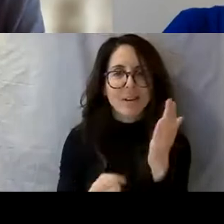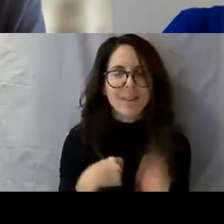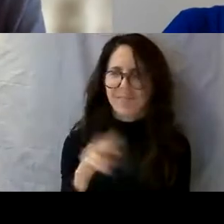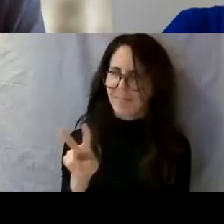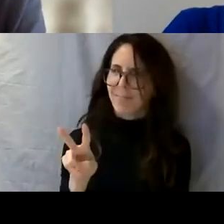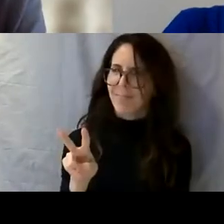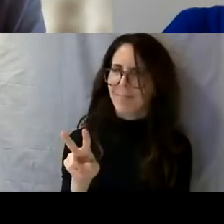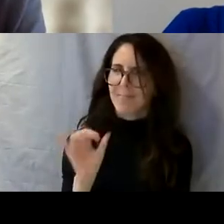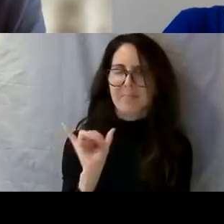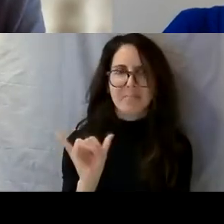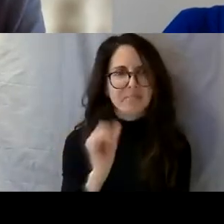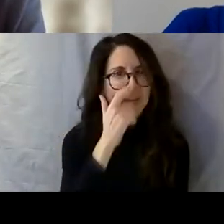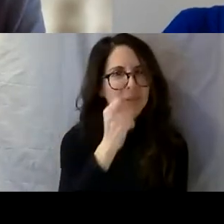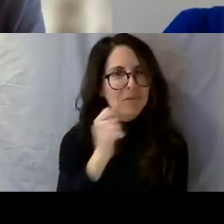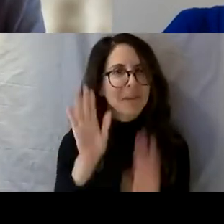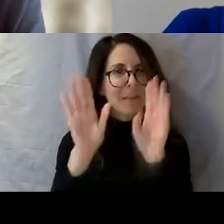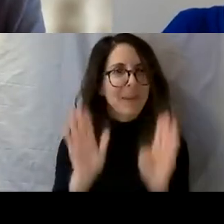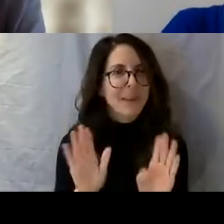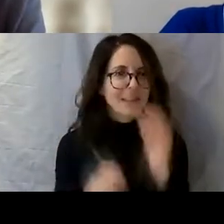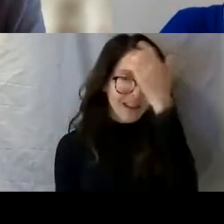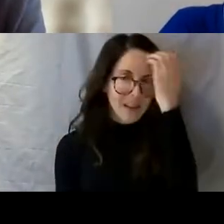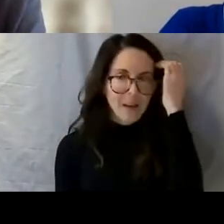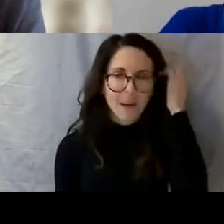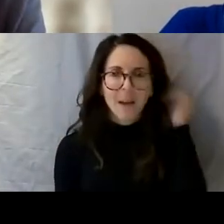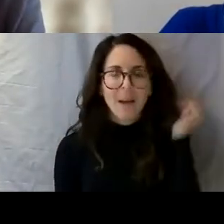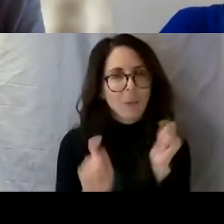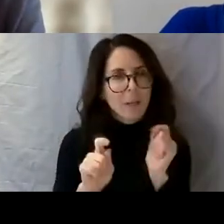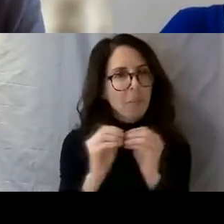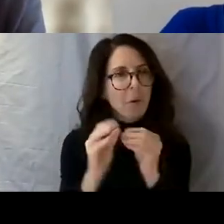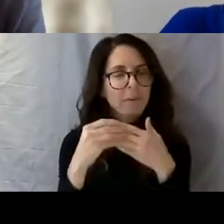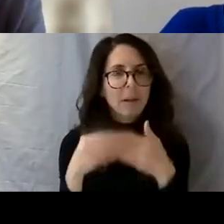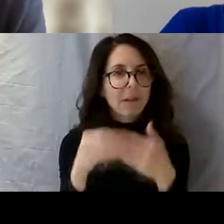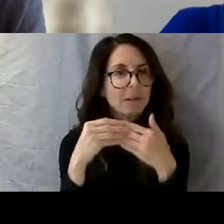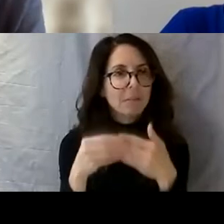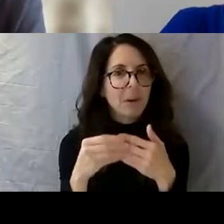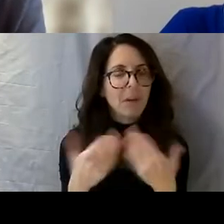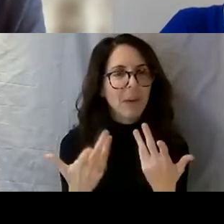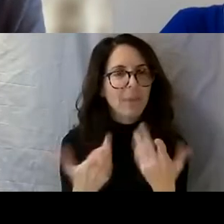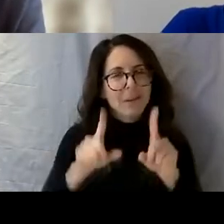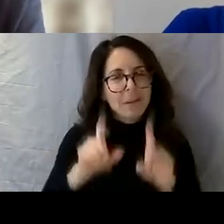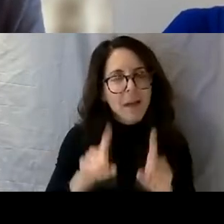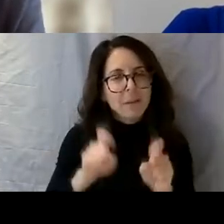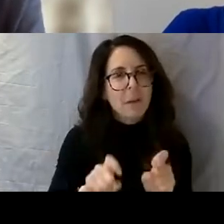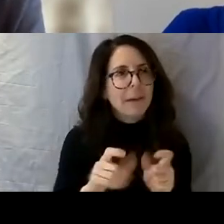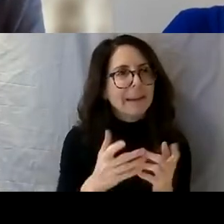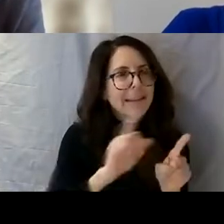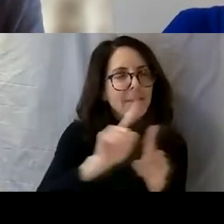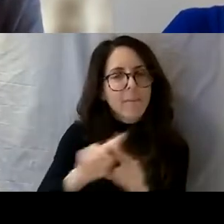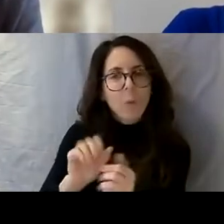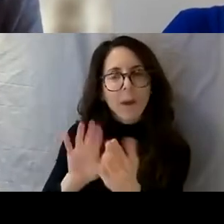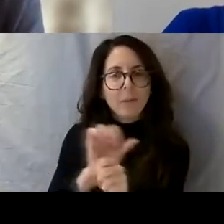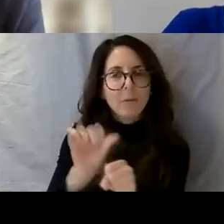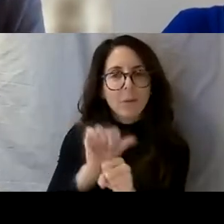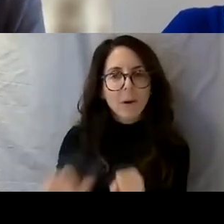amazing. We need to become more flexible and be willing to test new ways of working. New roles